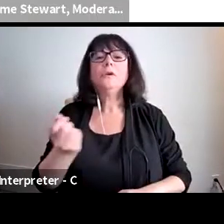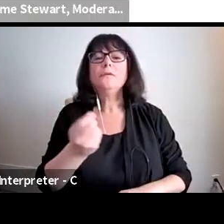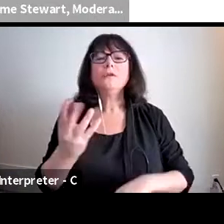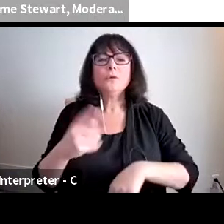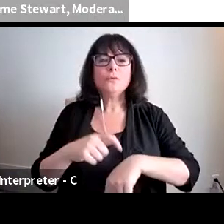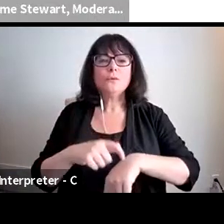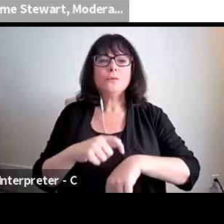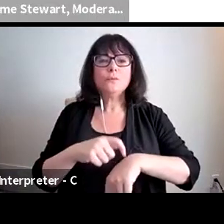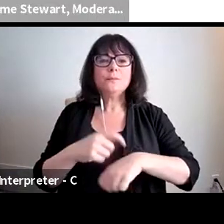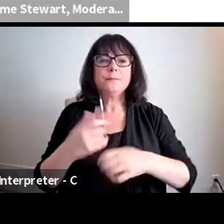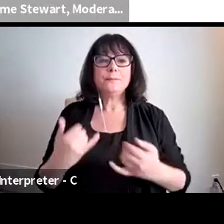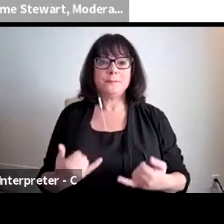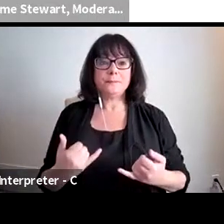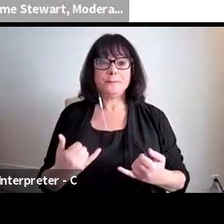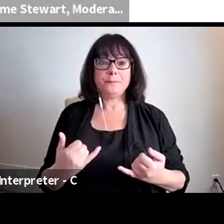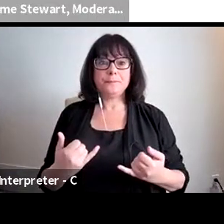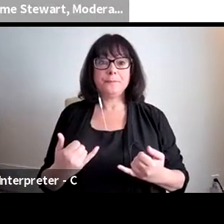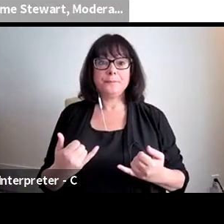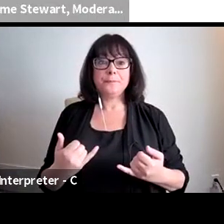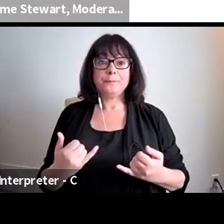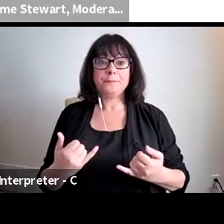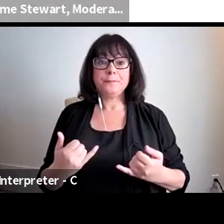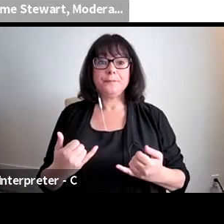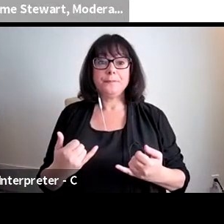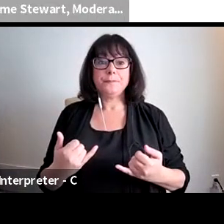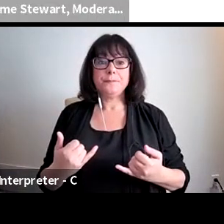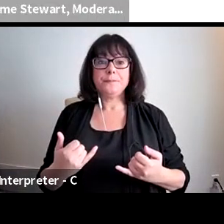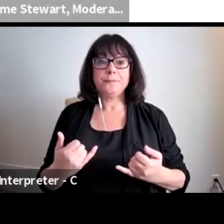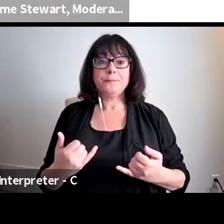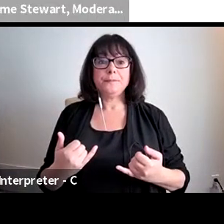students have now received